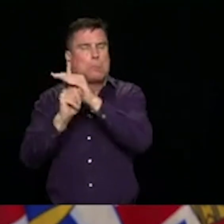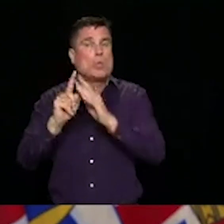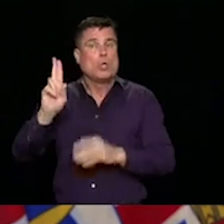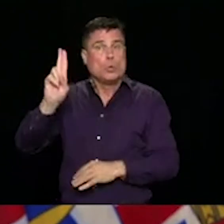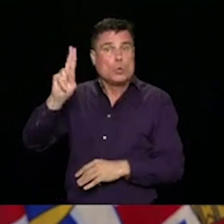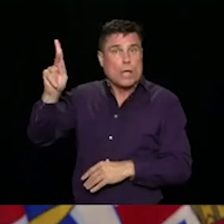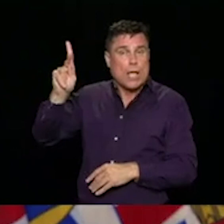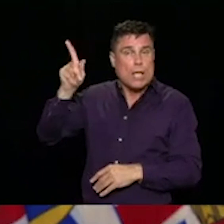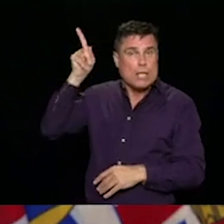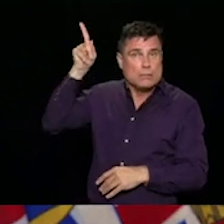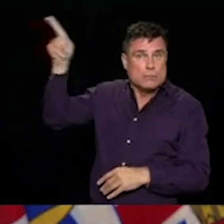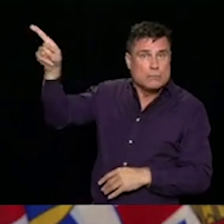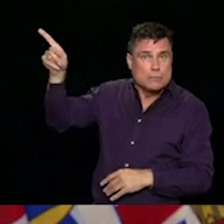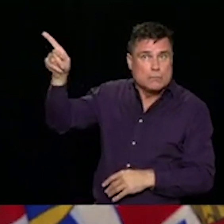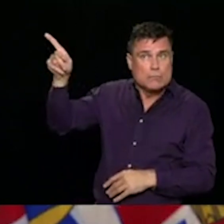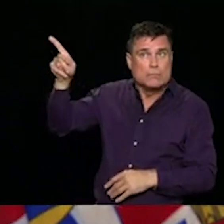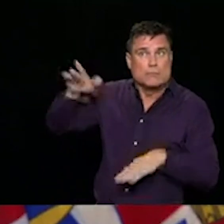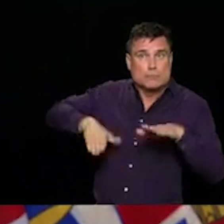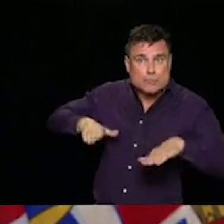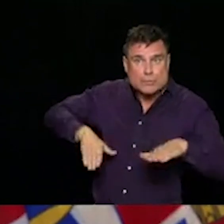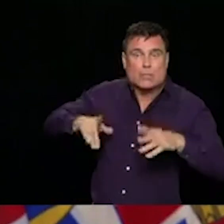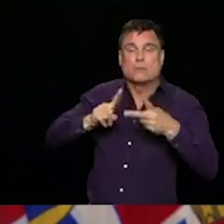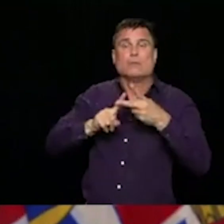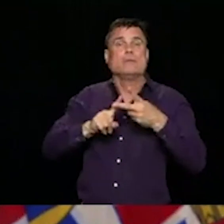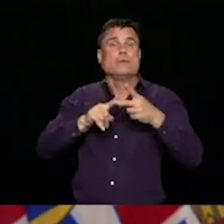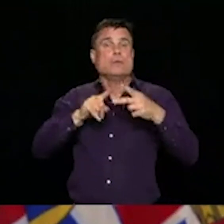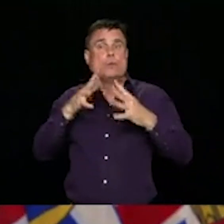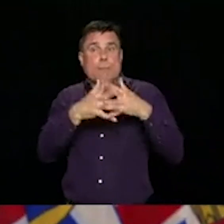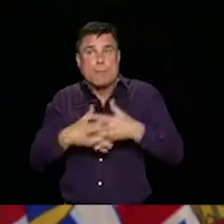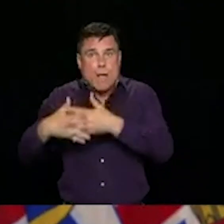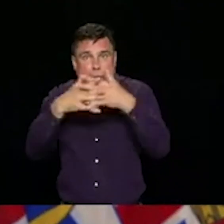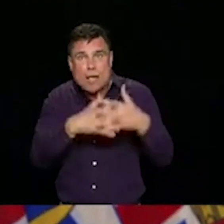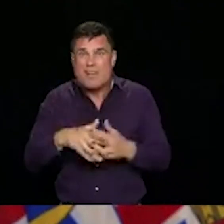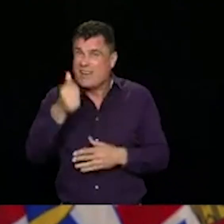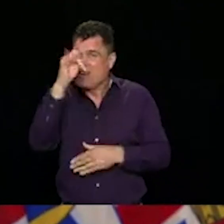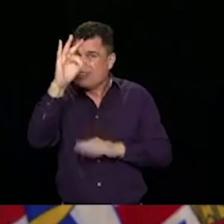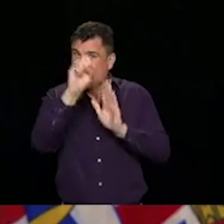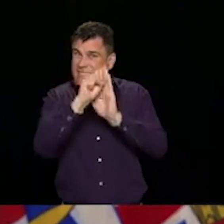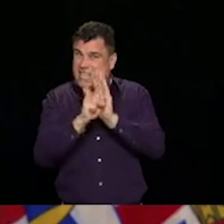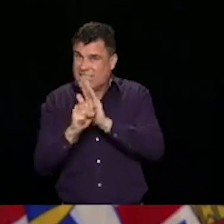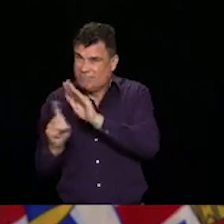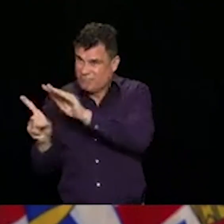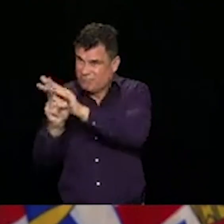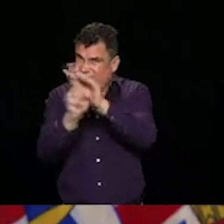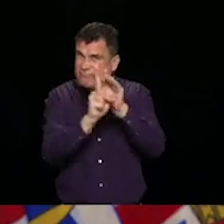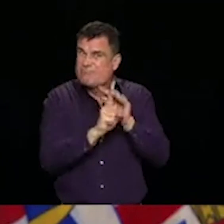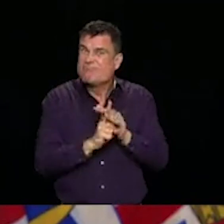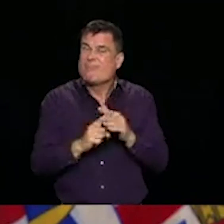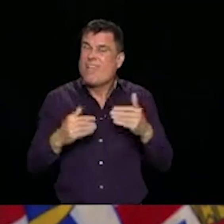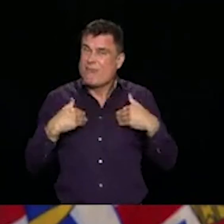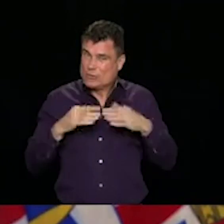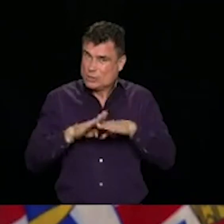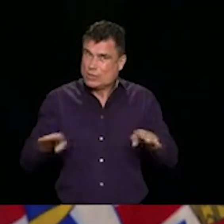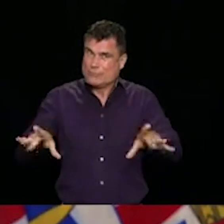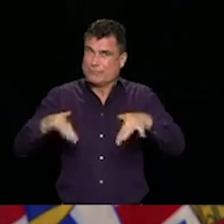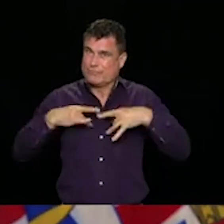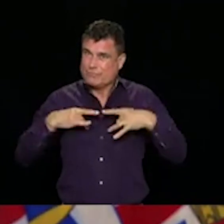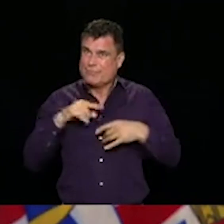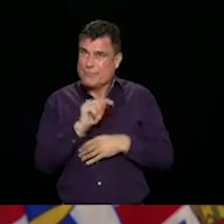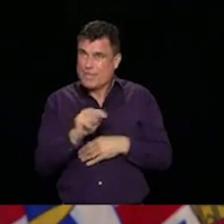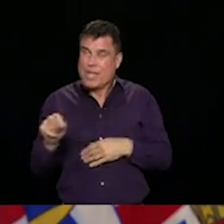19 different states right now. And it is a post-viral syndrome, it appears. Some of them are associated